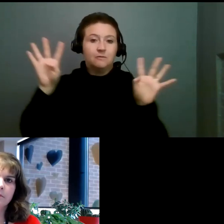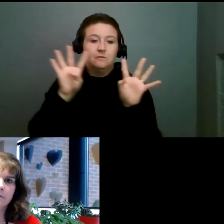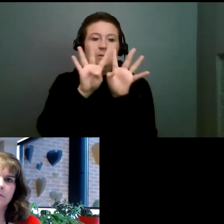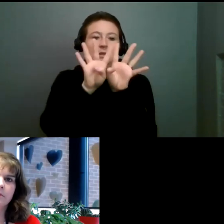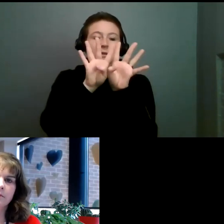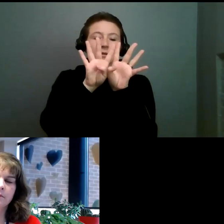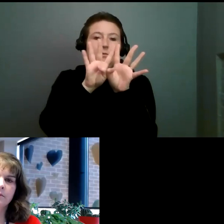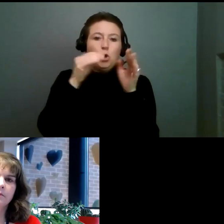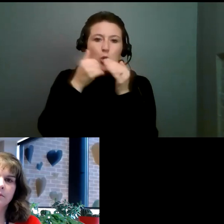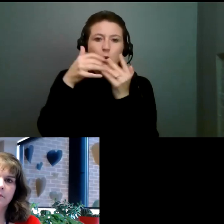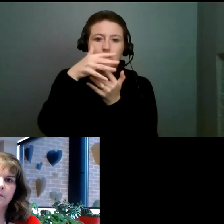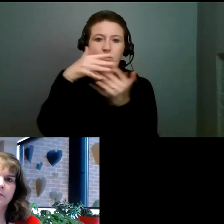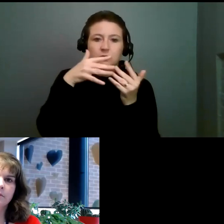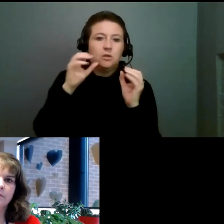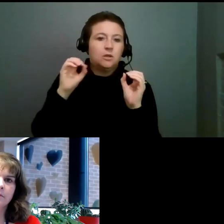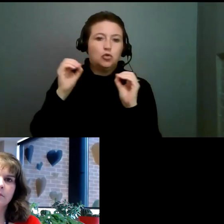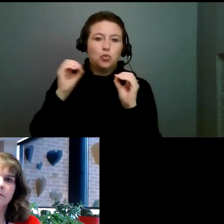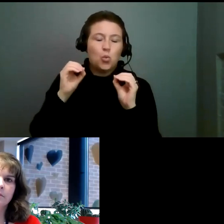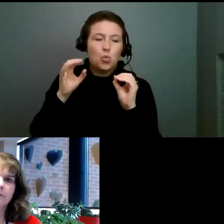without appropriate